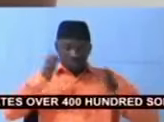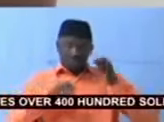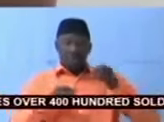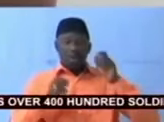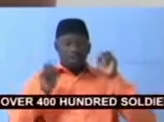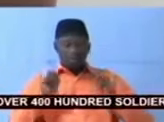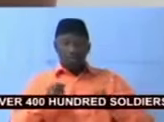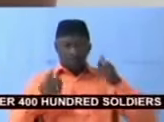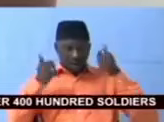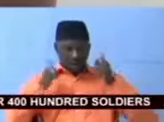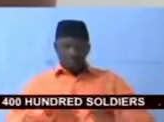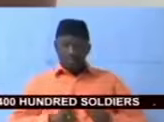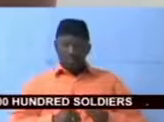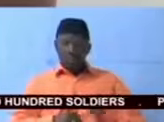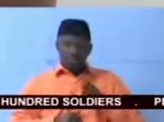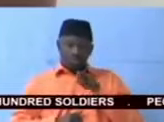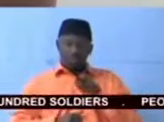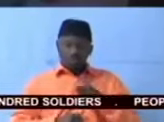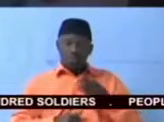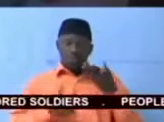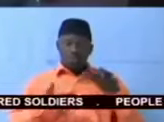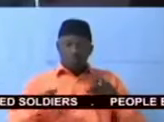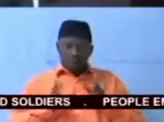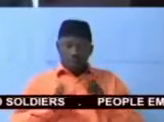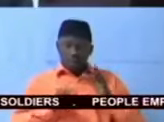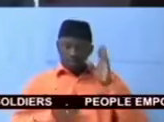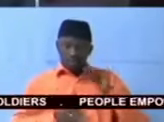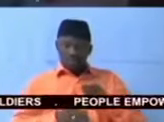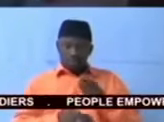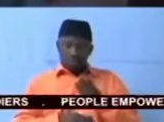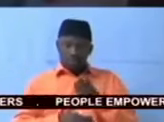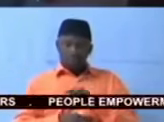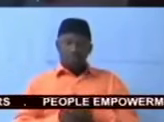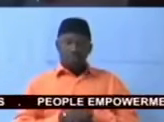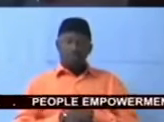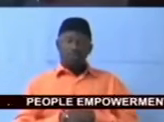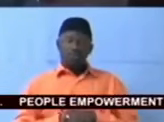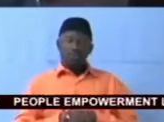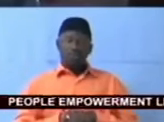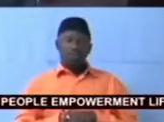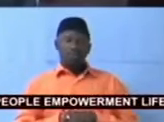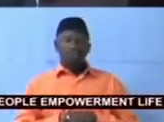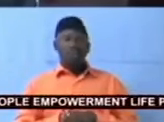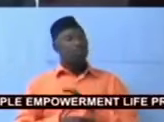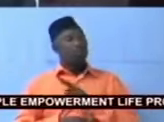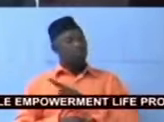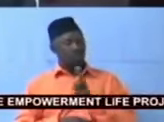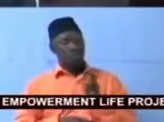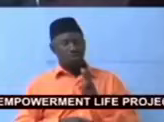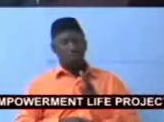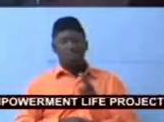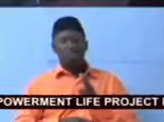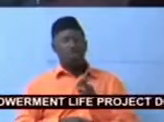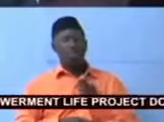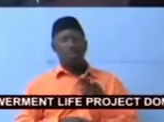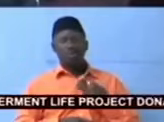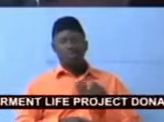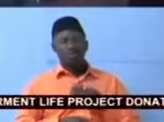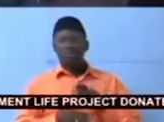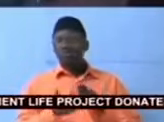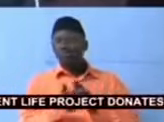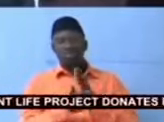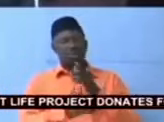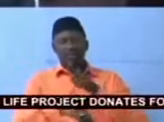dogal bi naka nga ko wara defé no he did not because apparently the prosecutor throughout the trial was really acting in a